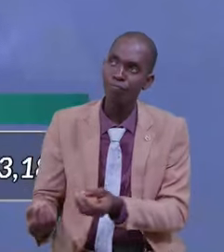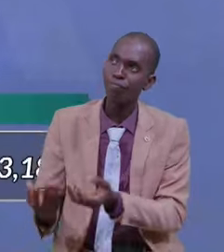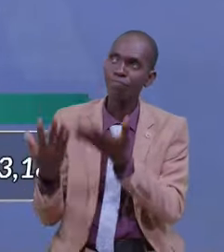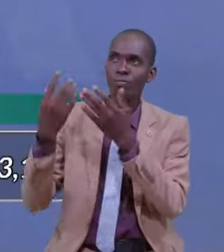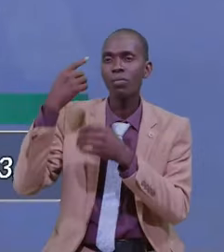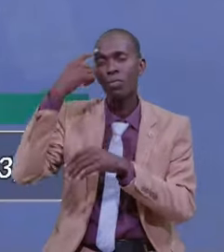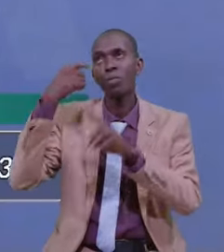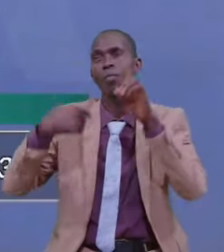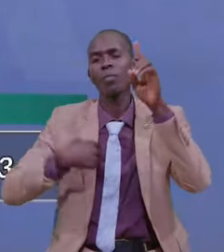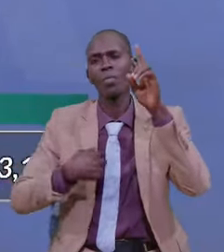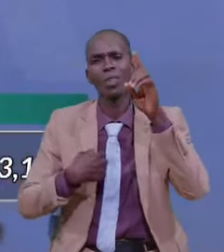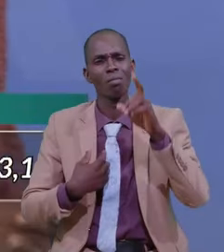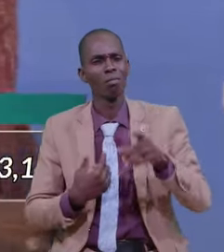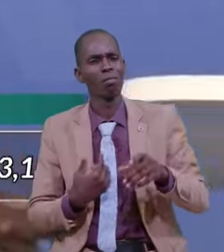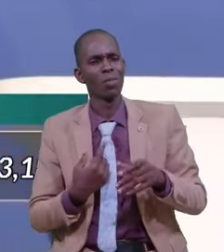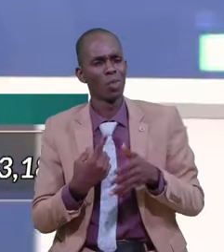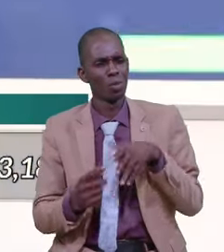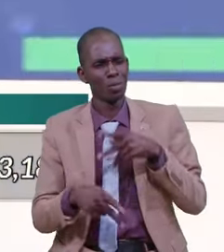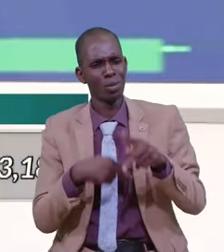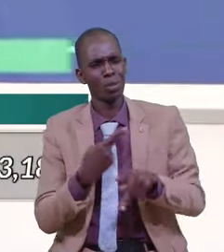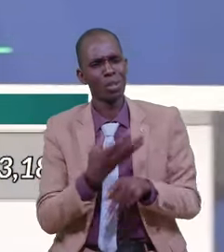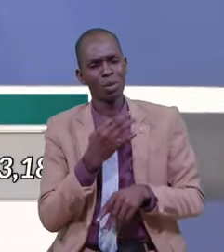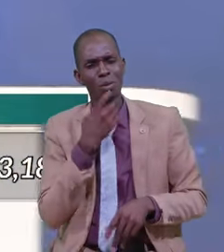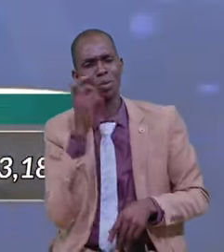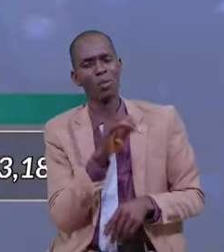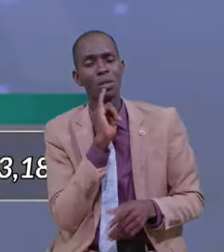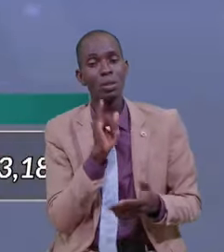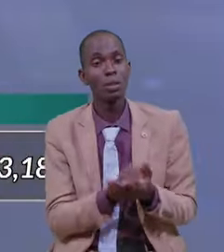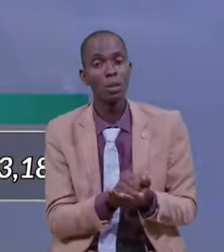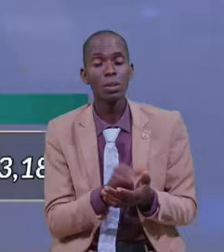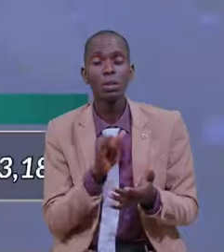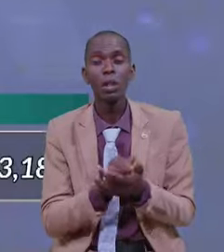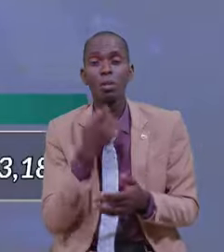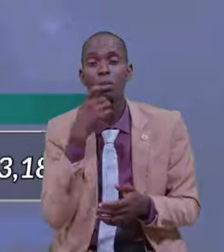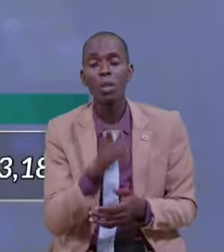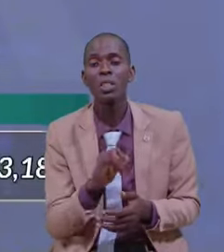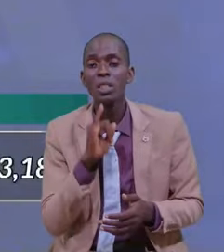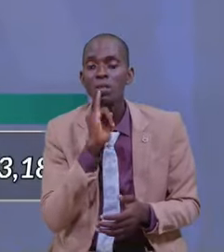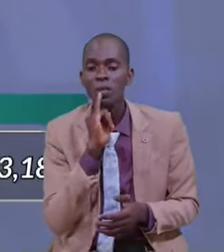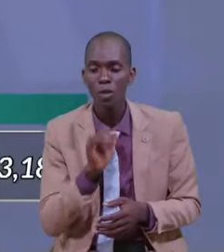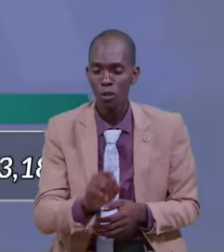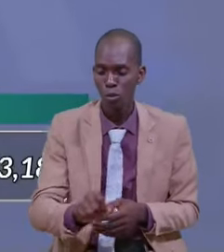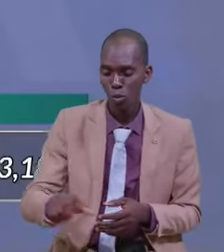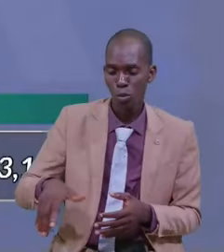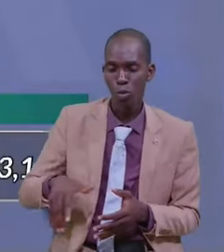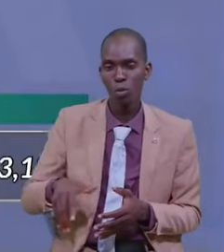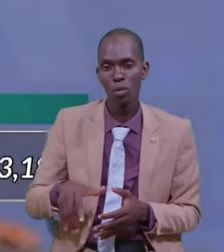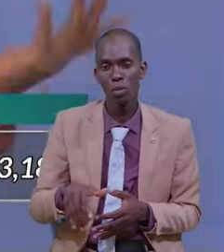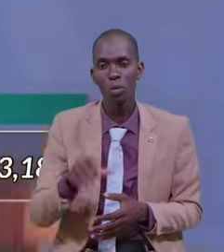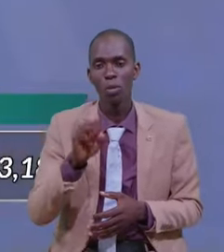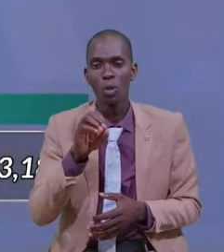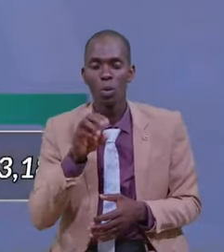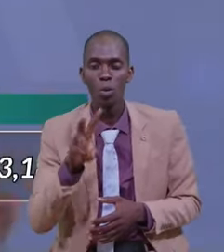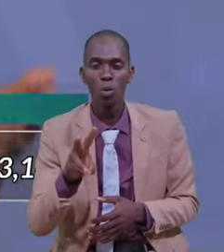of commandment is that? The commandment is so. The commandment is give.